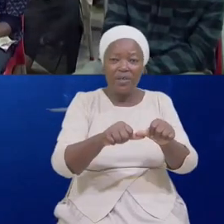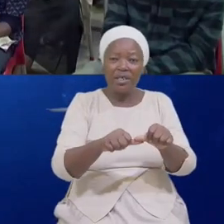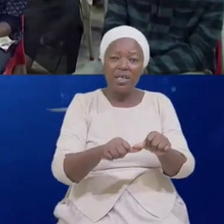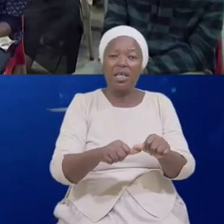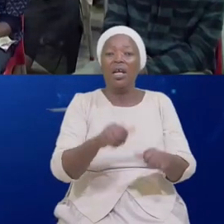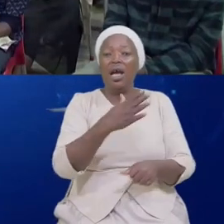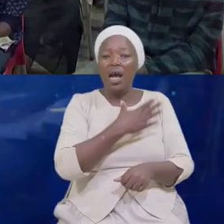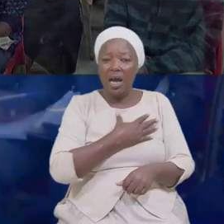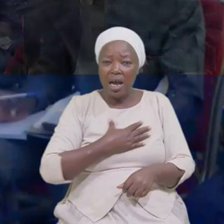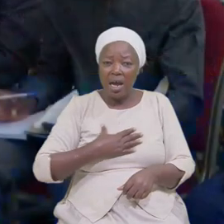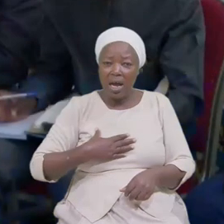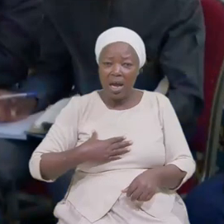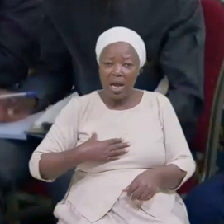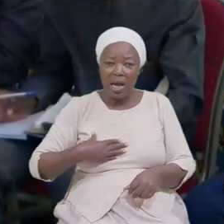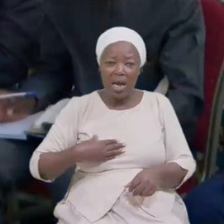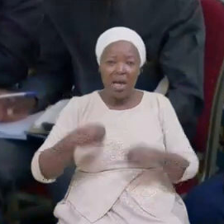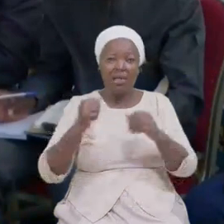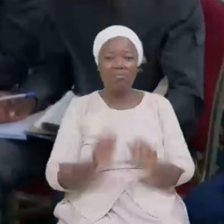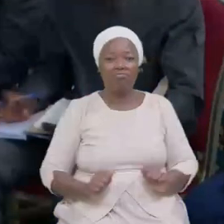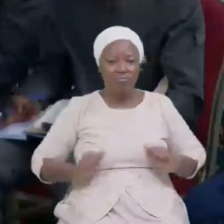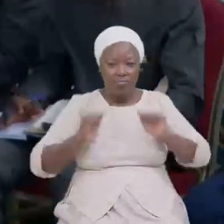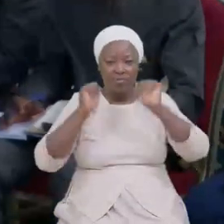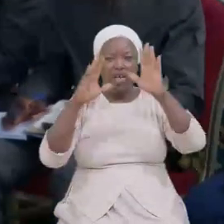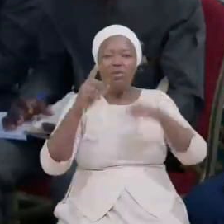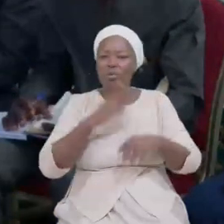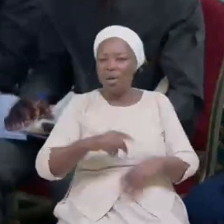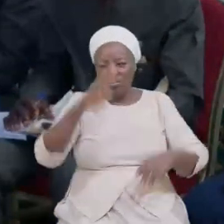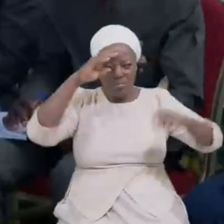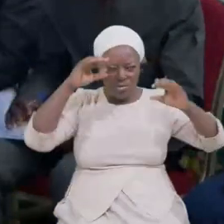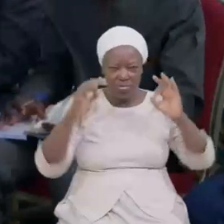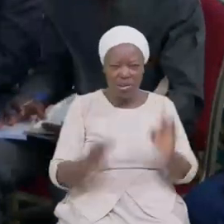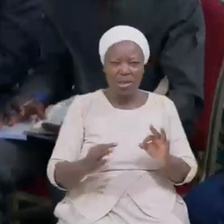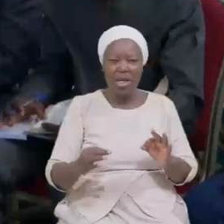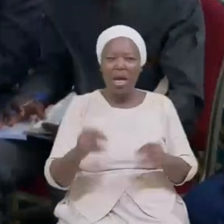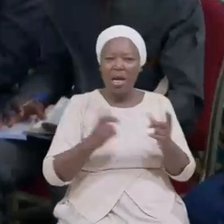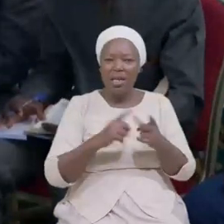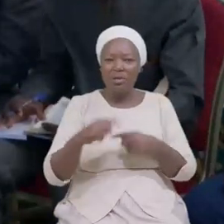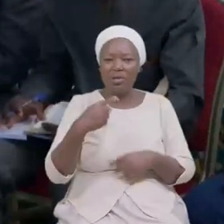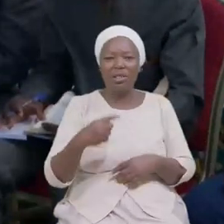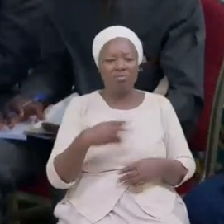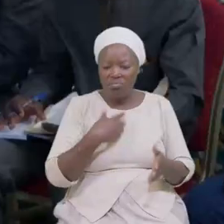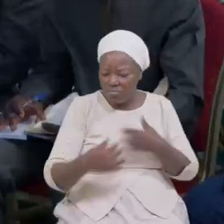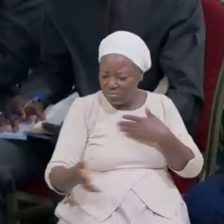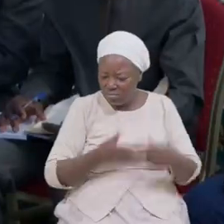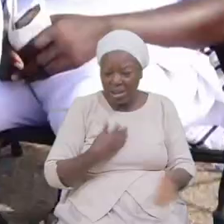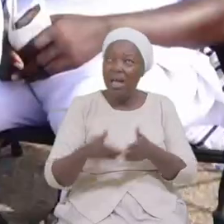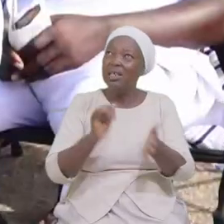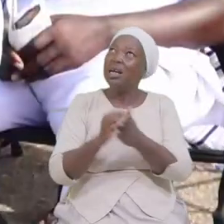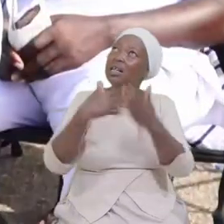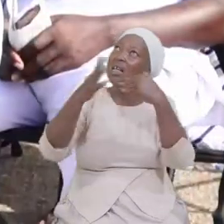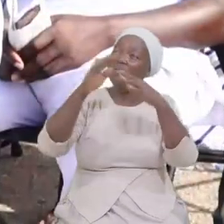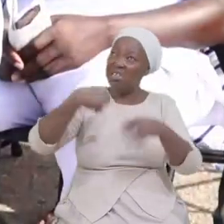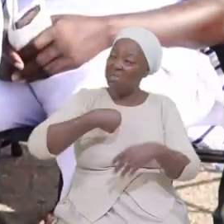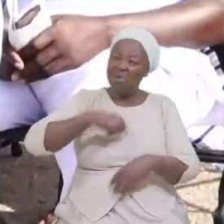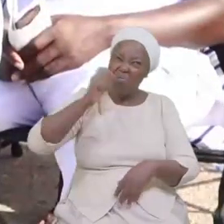and resoluteness. You are resolute and you say, by all means, that heaven, I must get